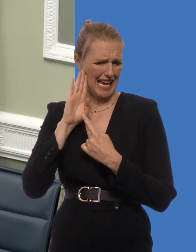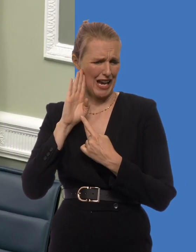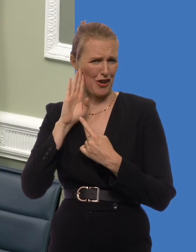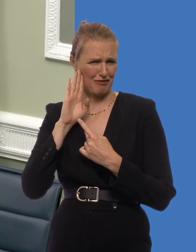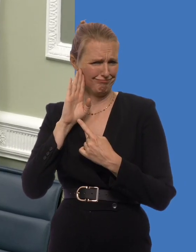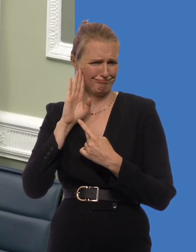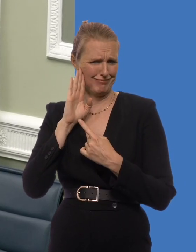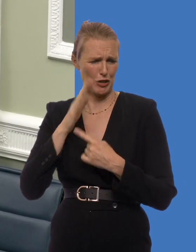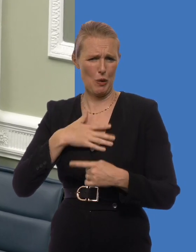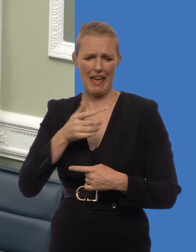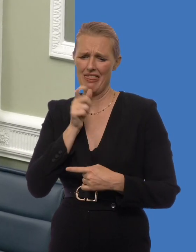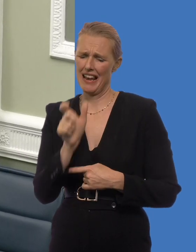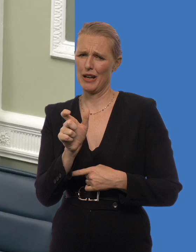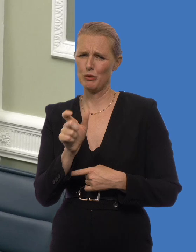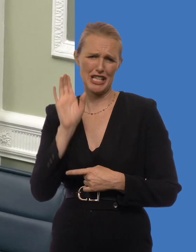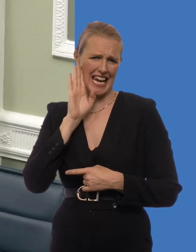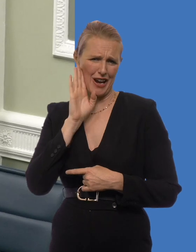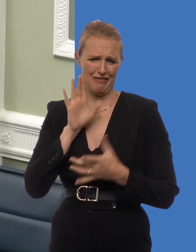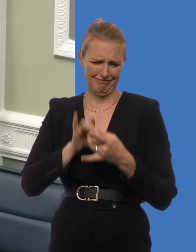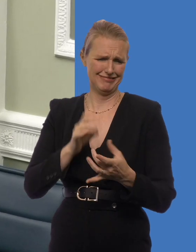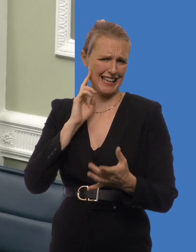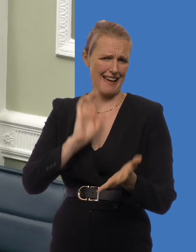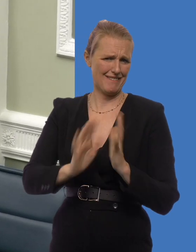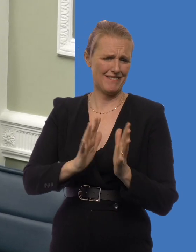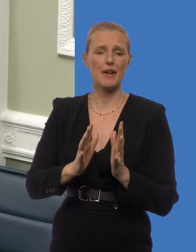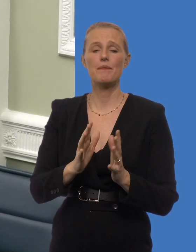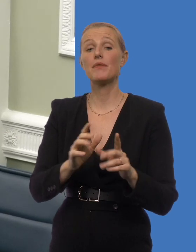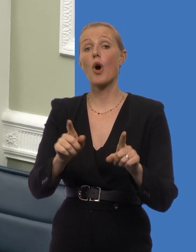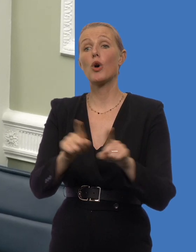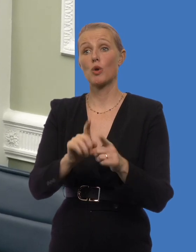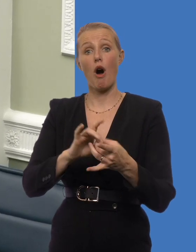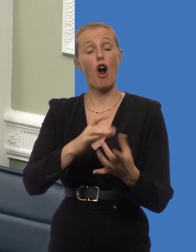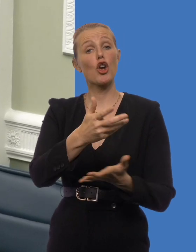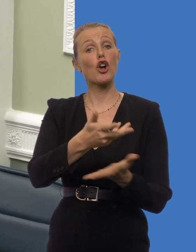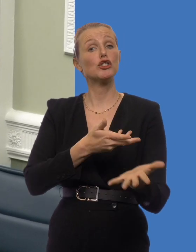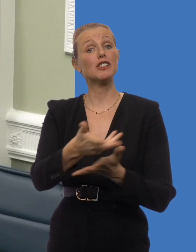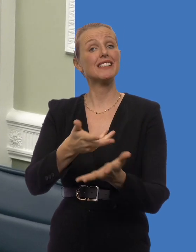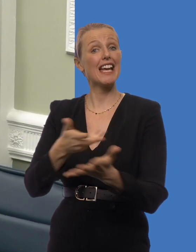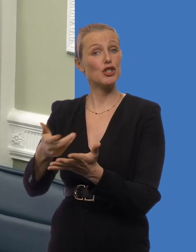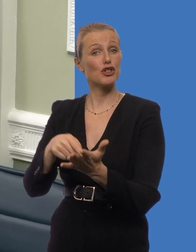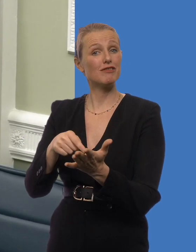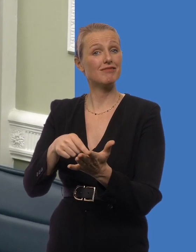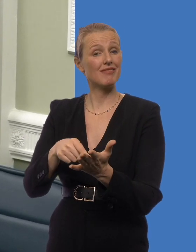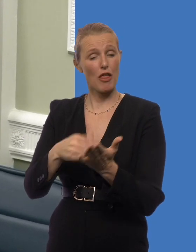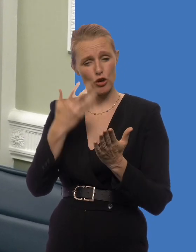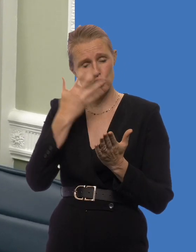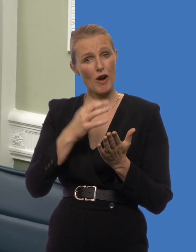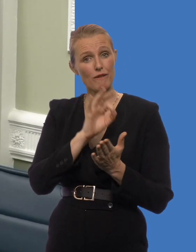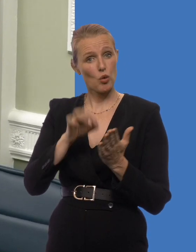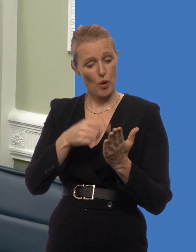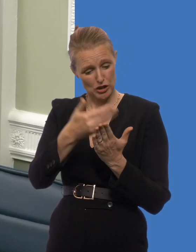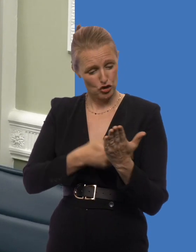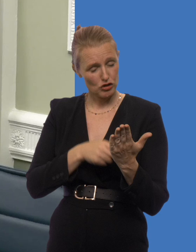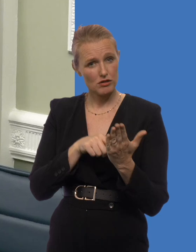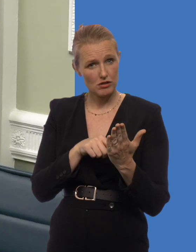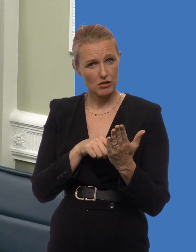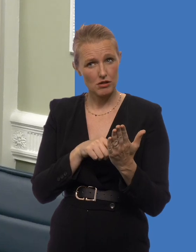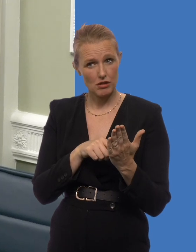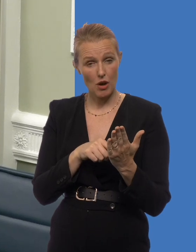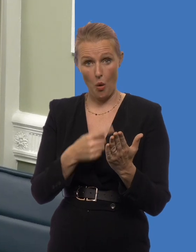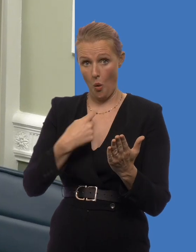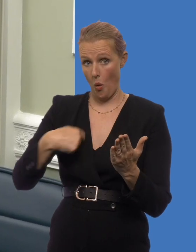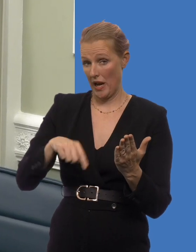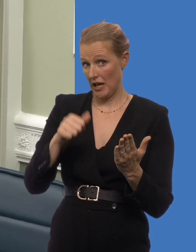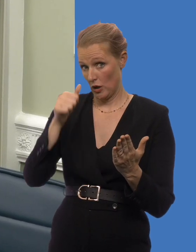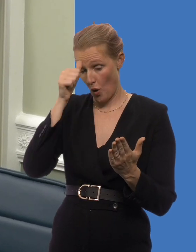the language. But the other thing as well I wanted to ask is our consultation. I've seen the draft questions there. Given the fact that we know that